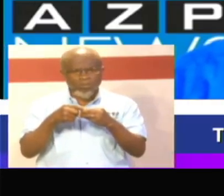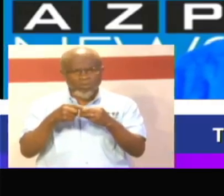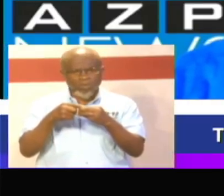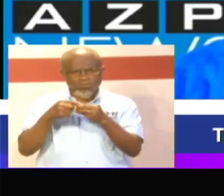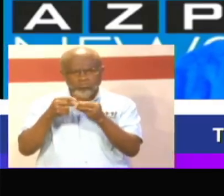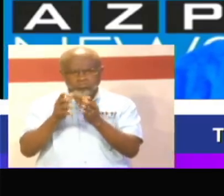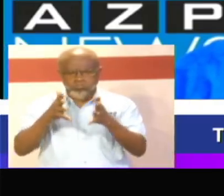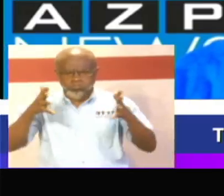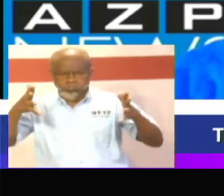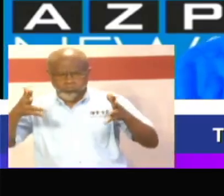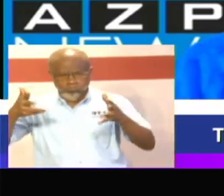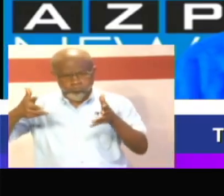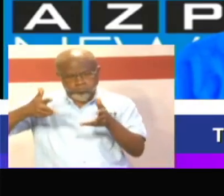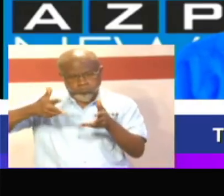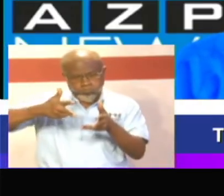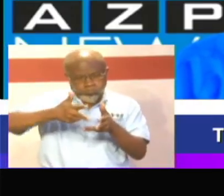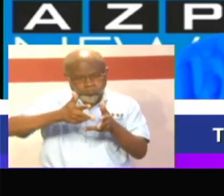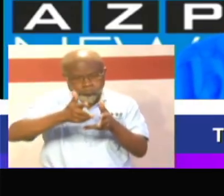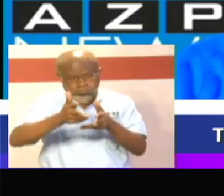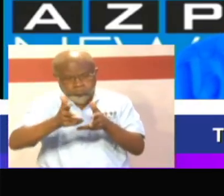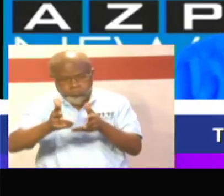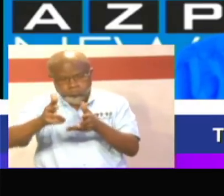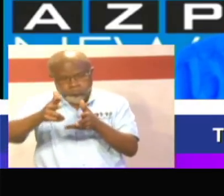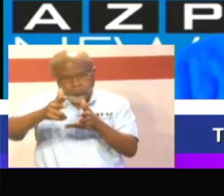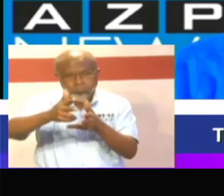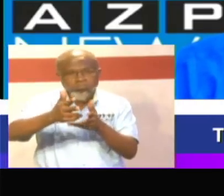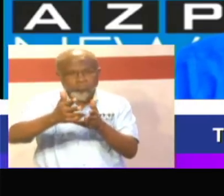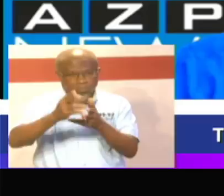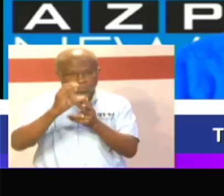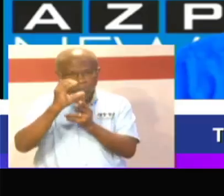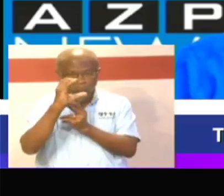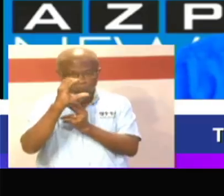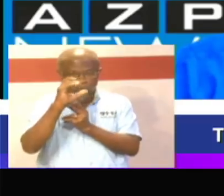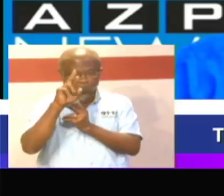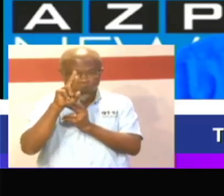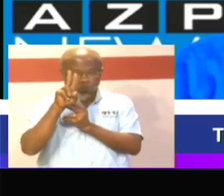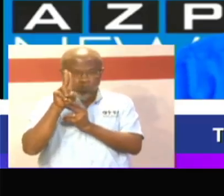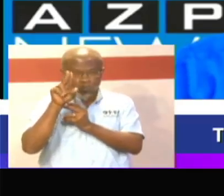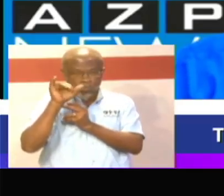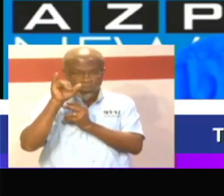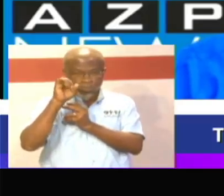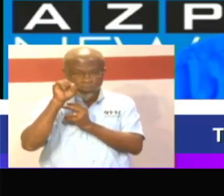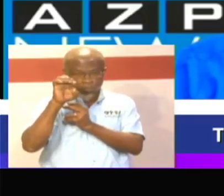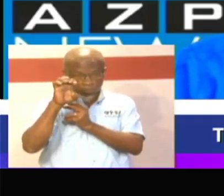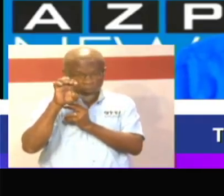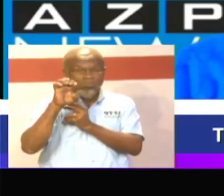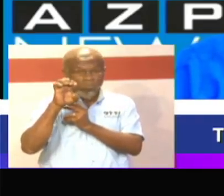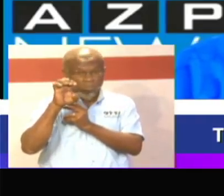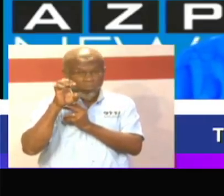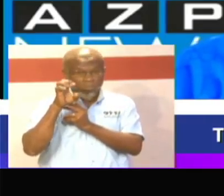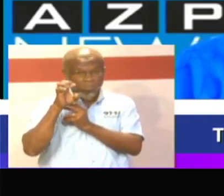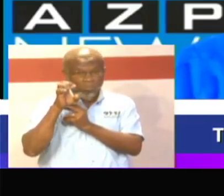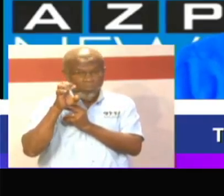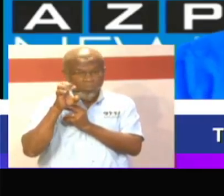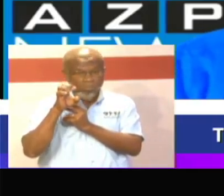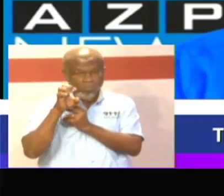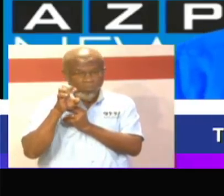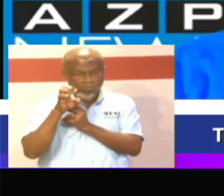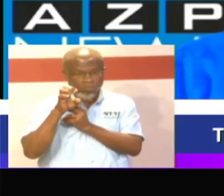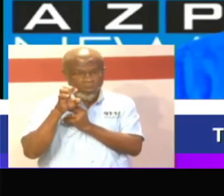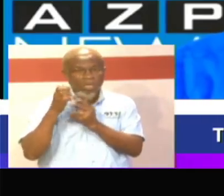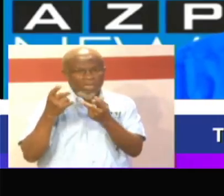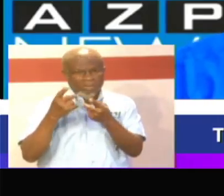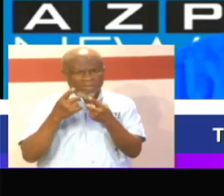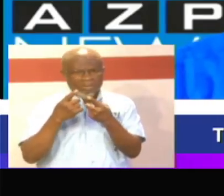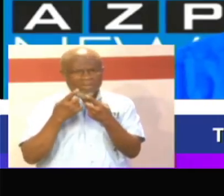industry. I've sent my questions to the Ministry of